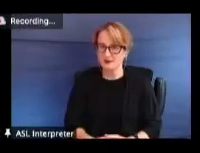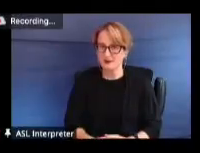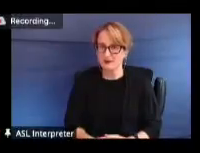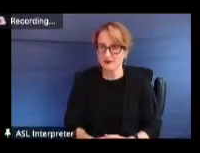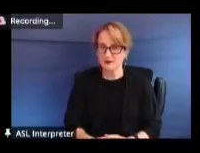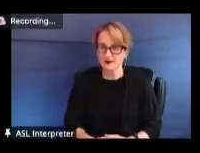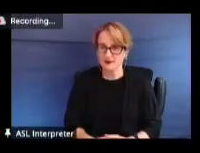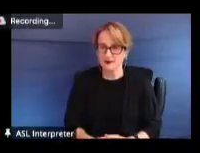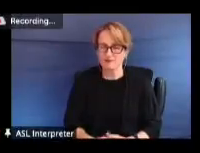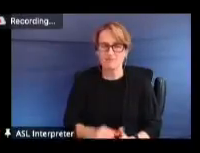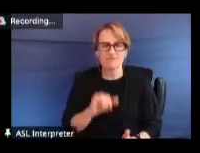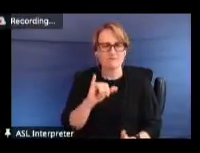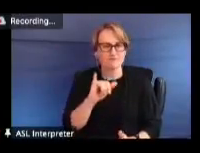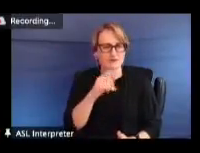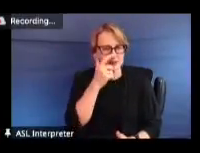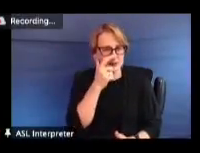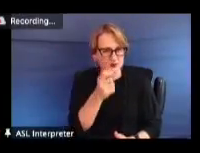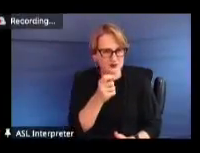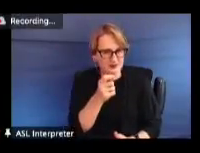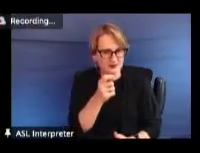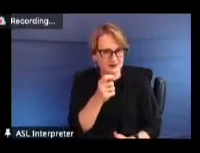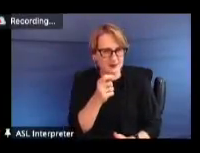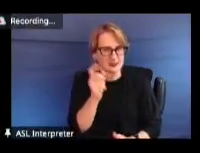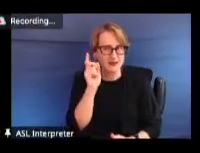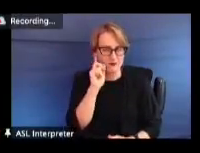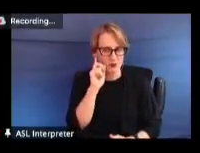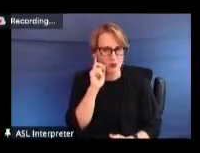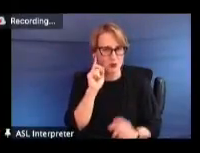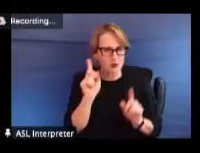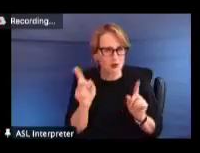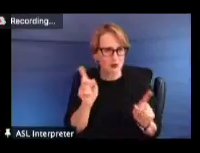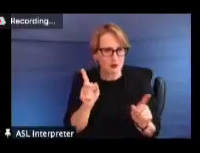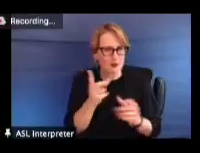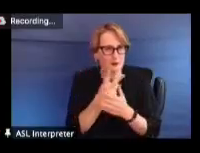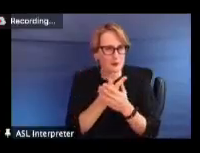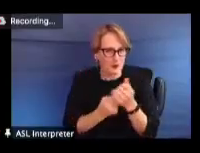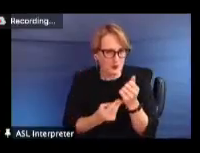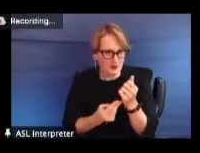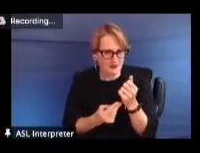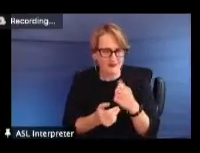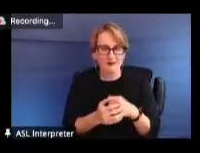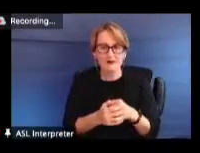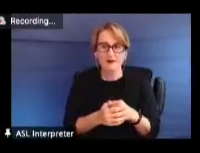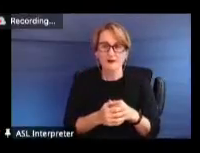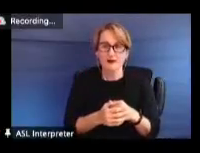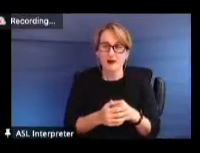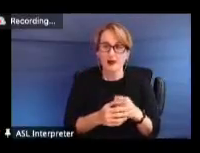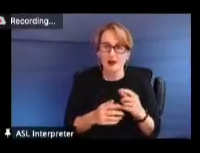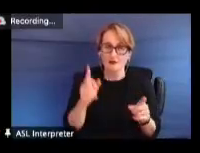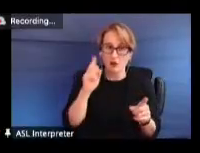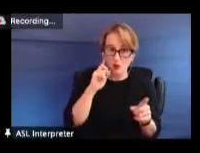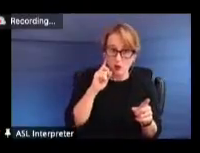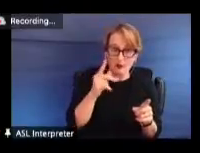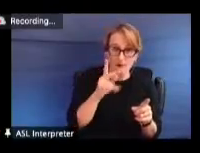It's interesting because I've heard it go both ways. I've heard the public say, what, do they want to go on vacation? Is that why they're pushing